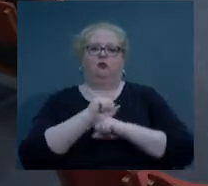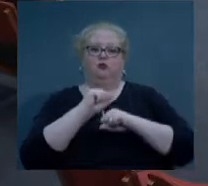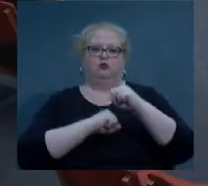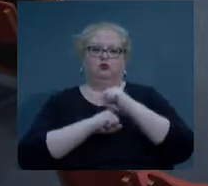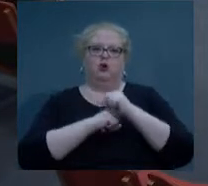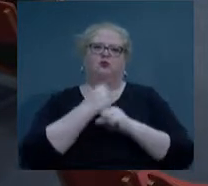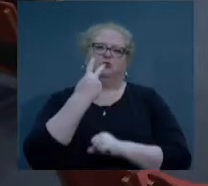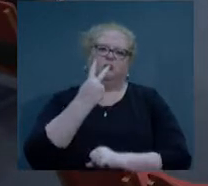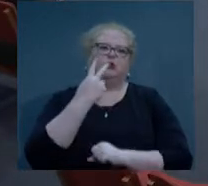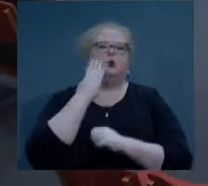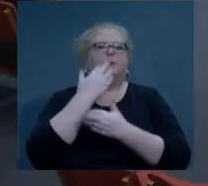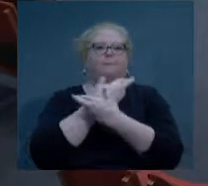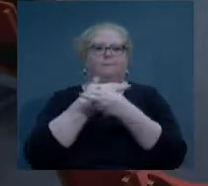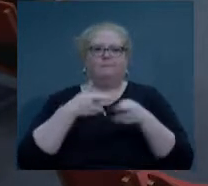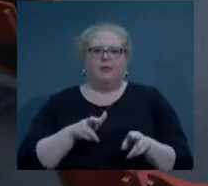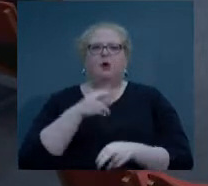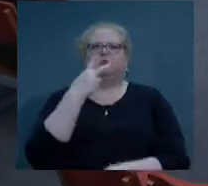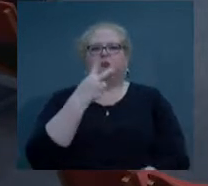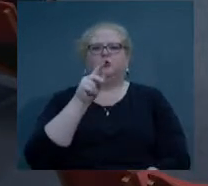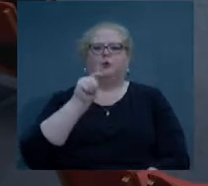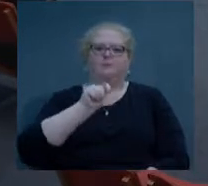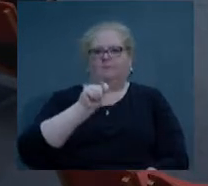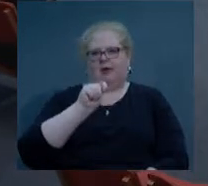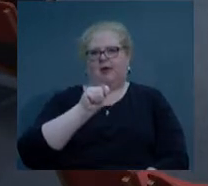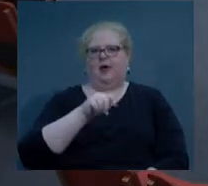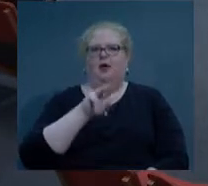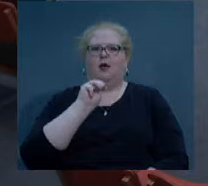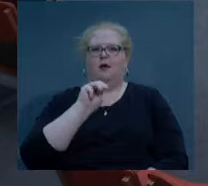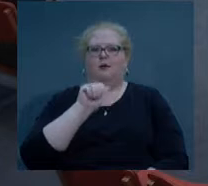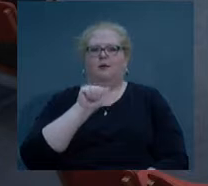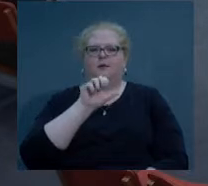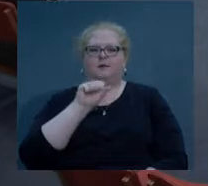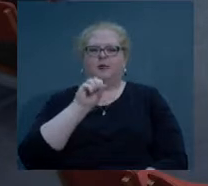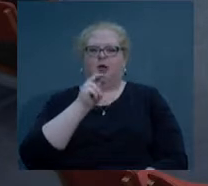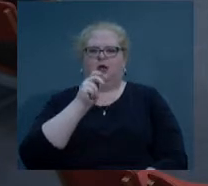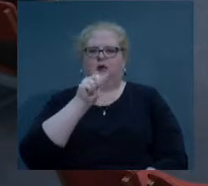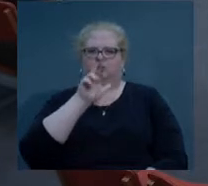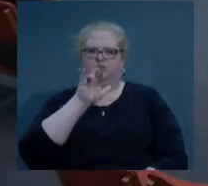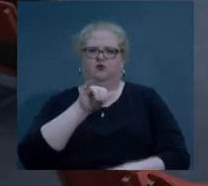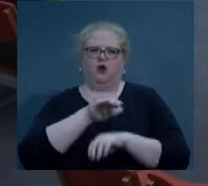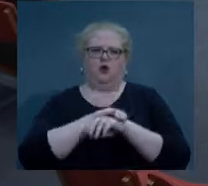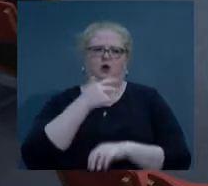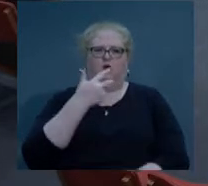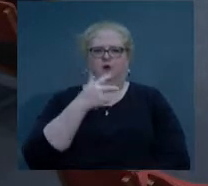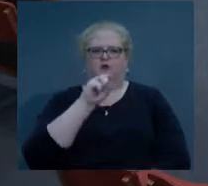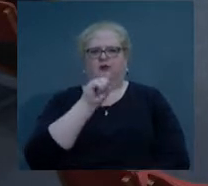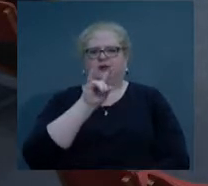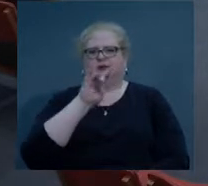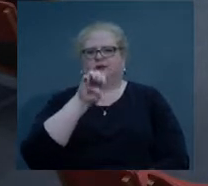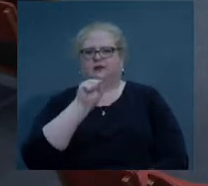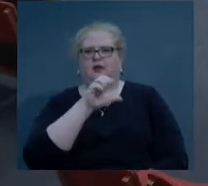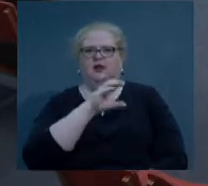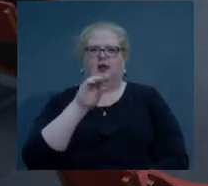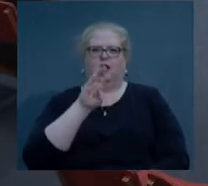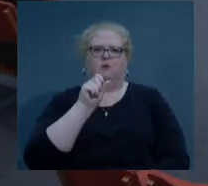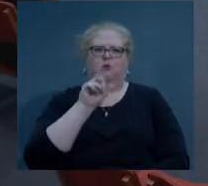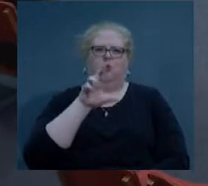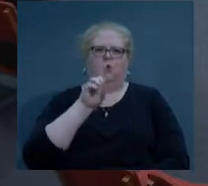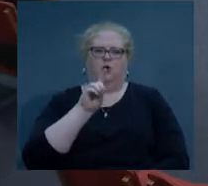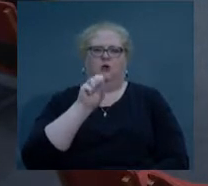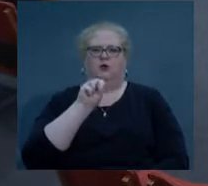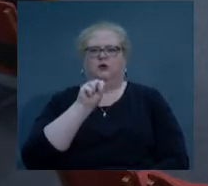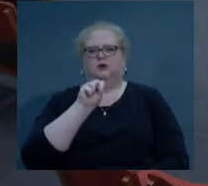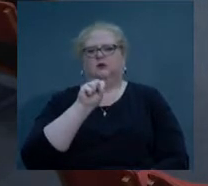2 bedrooms, 2 bathrooms. Would it be masonry on at least 3 of the sides and board siding